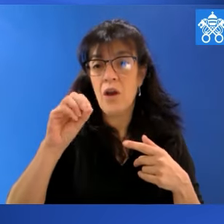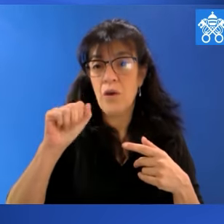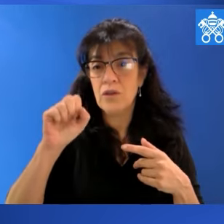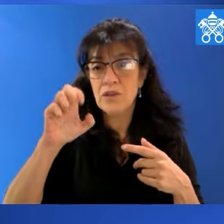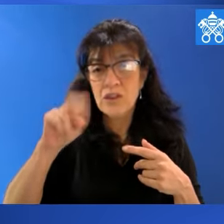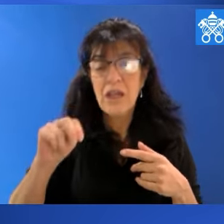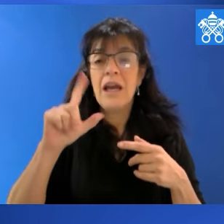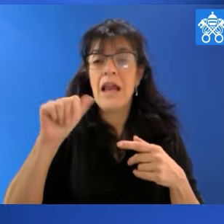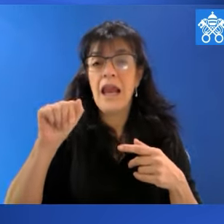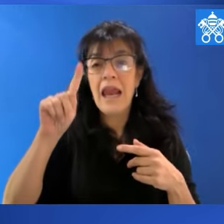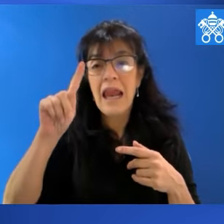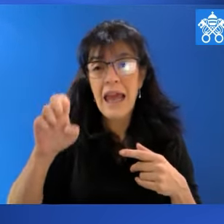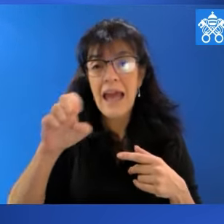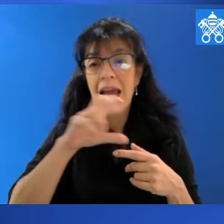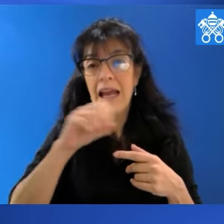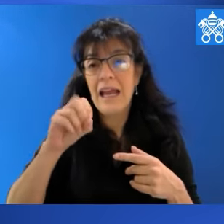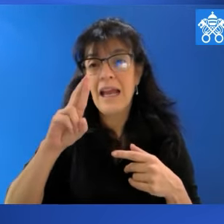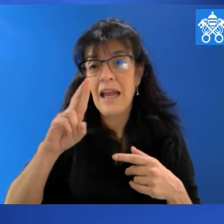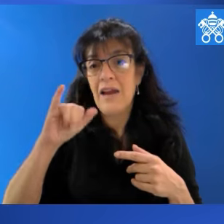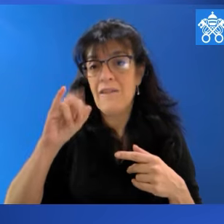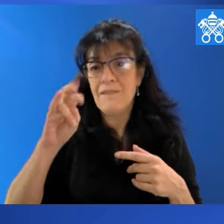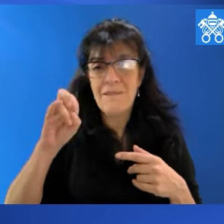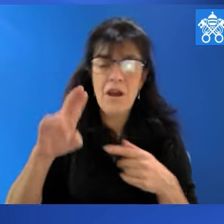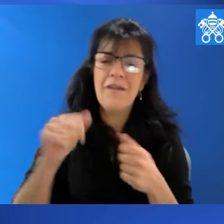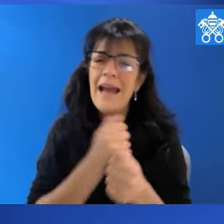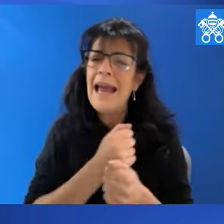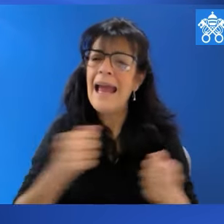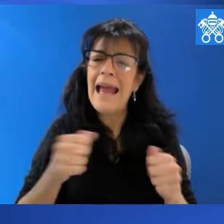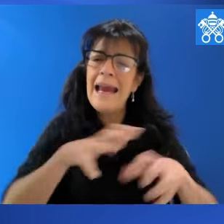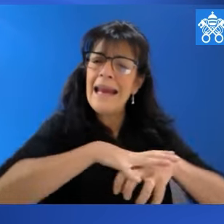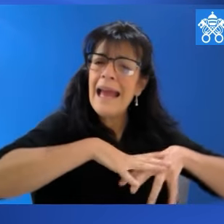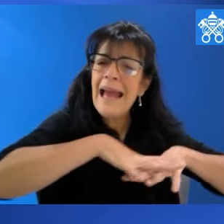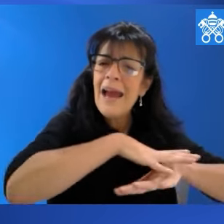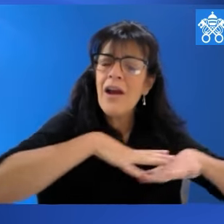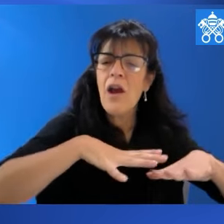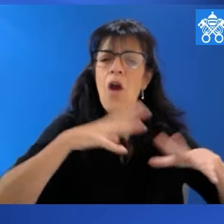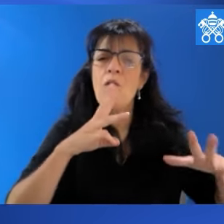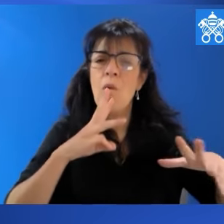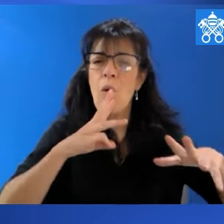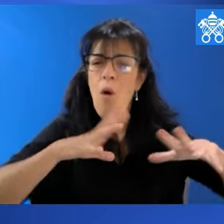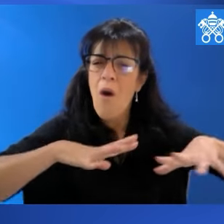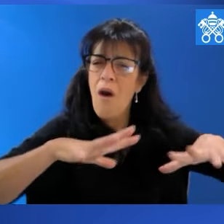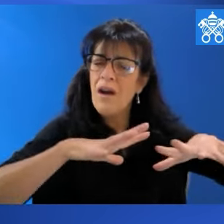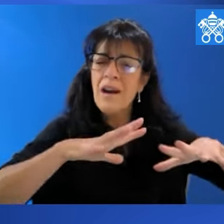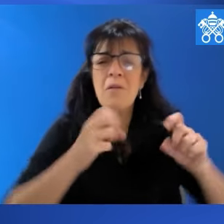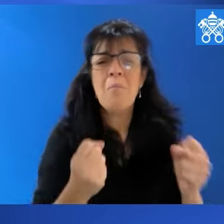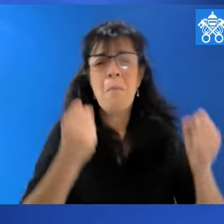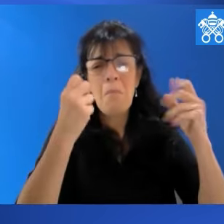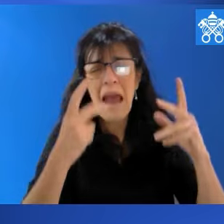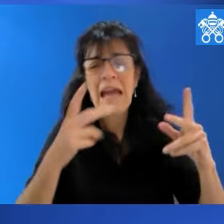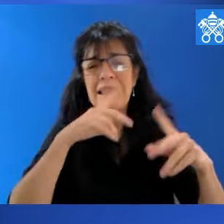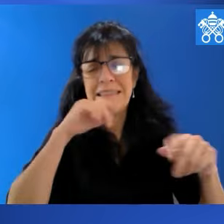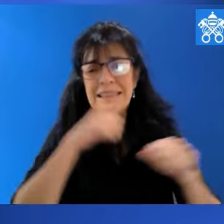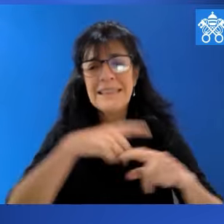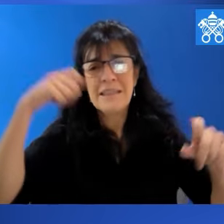lake, river, and all the insidious bodies of water that so many brothers and sisters all over the world are forced to